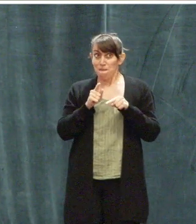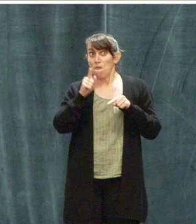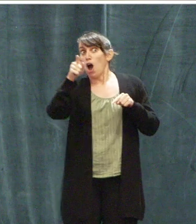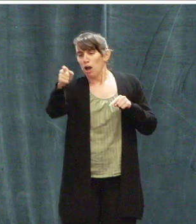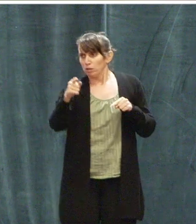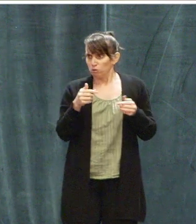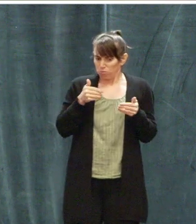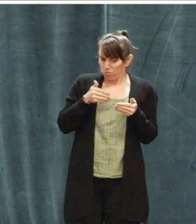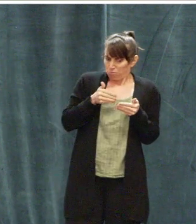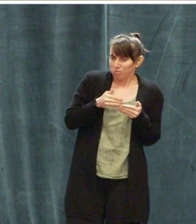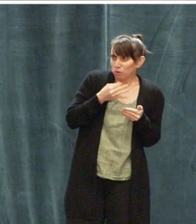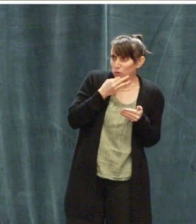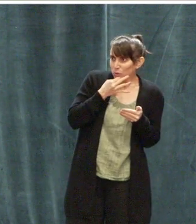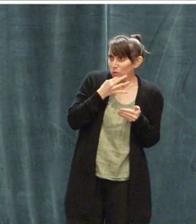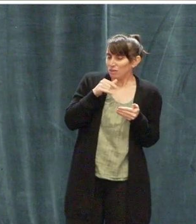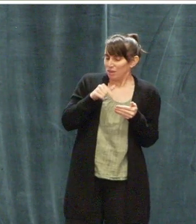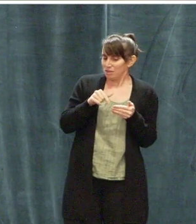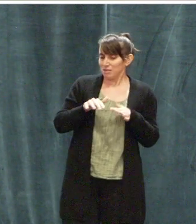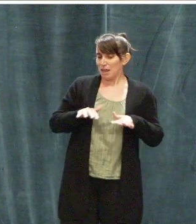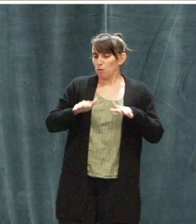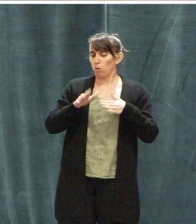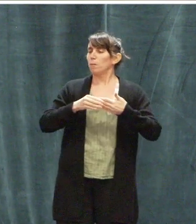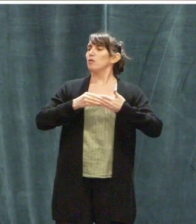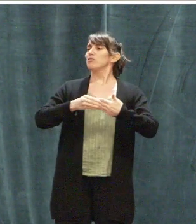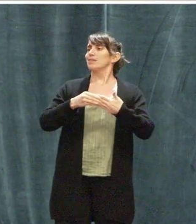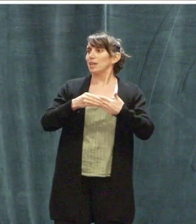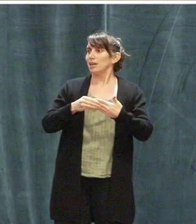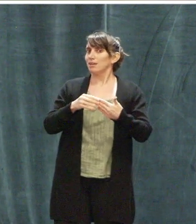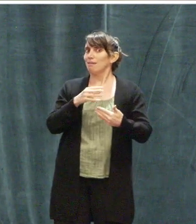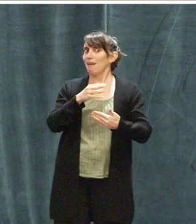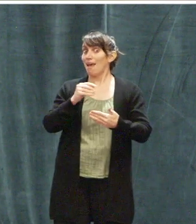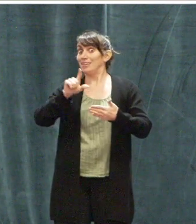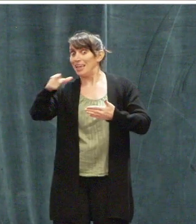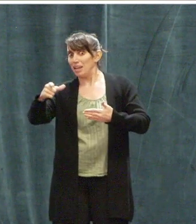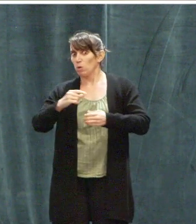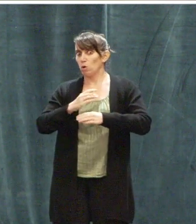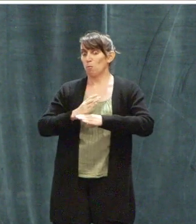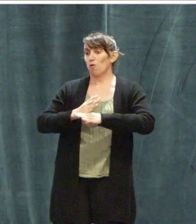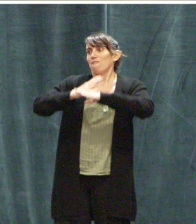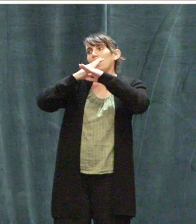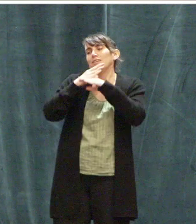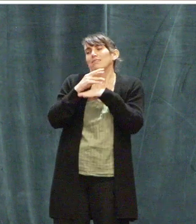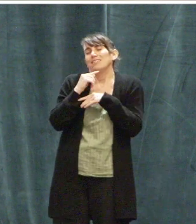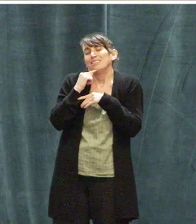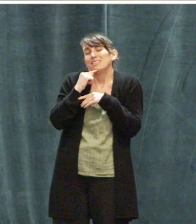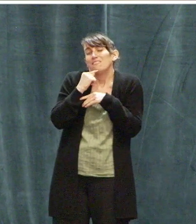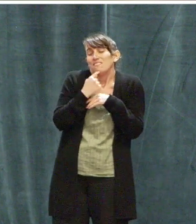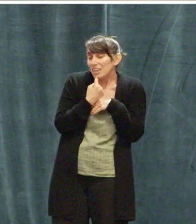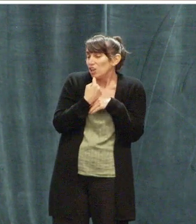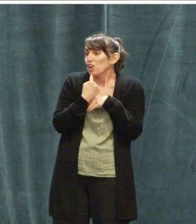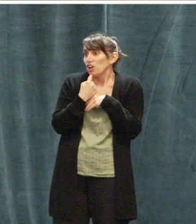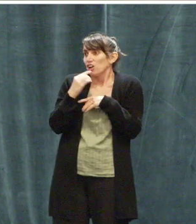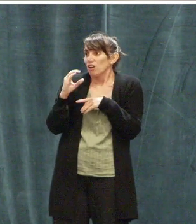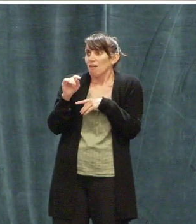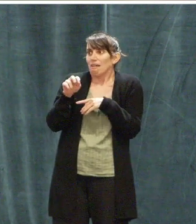be a better neighborhood because it'll be a resilient neighborhood and be protected from some of the severe climate risks we face as a city. I don't think that's an easy conversation